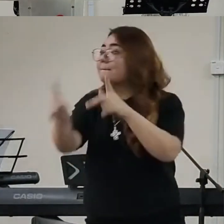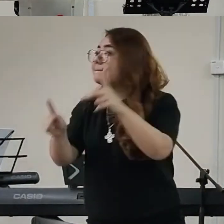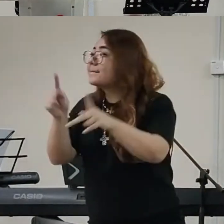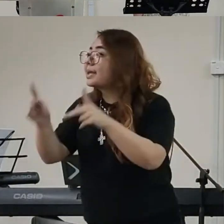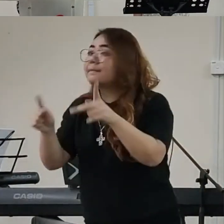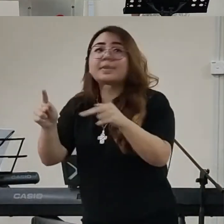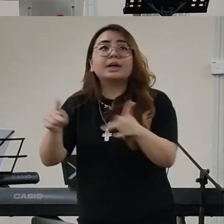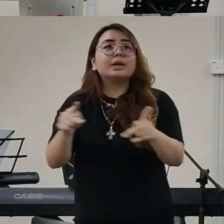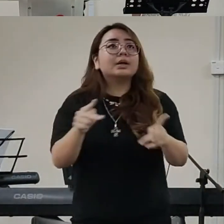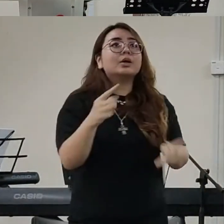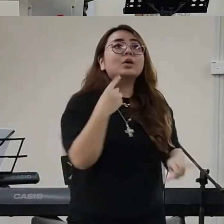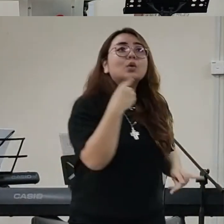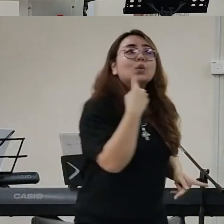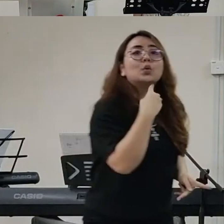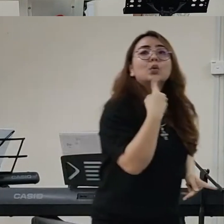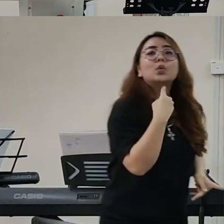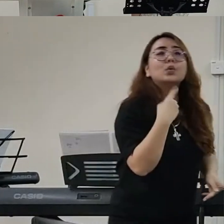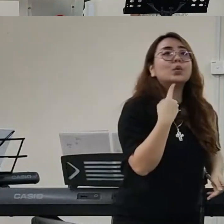the people actually?